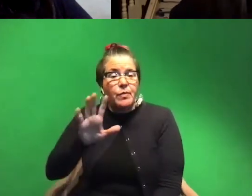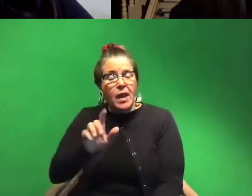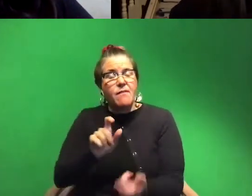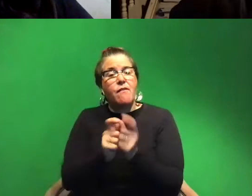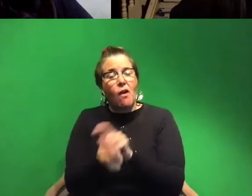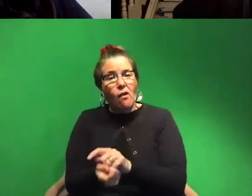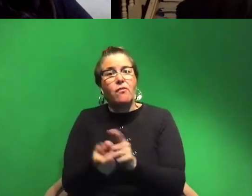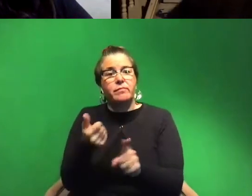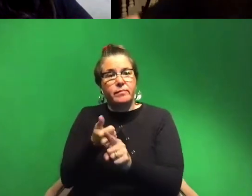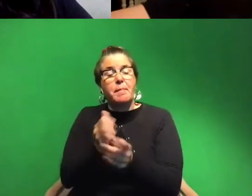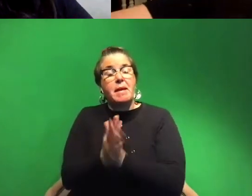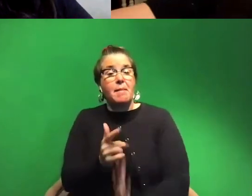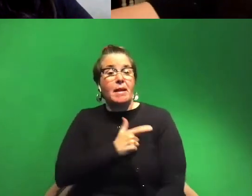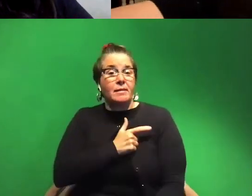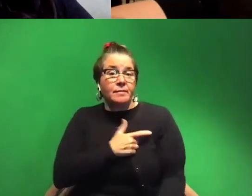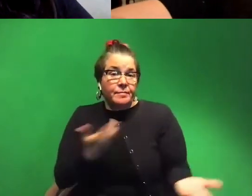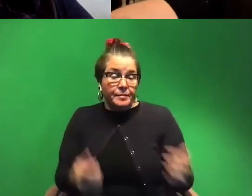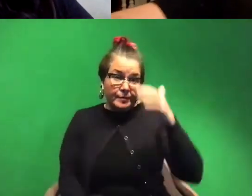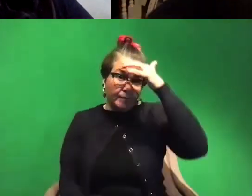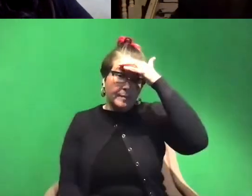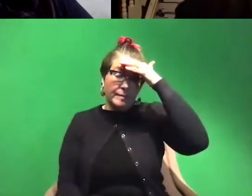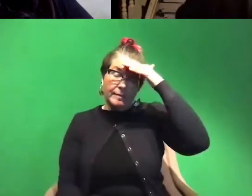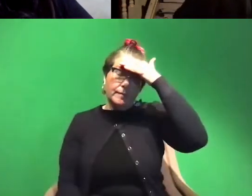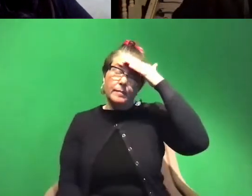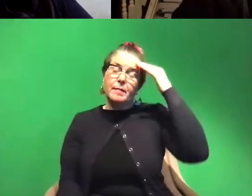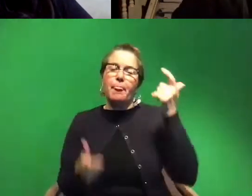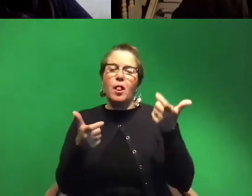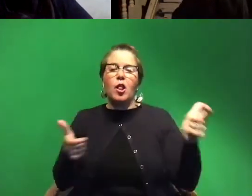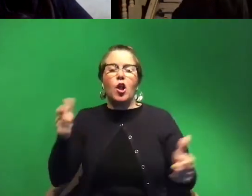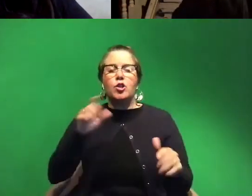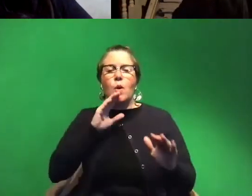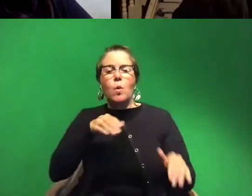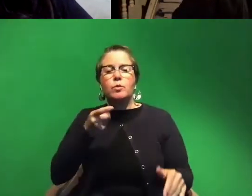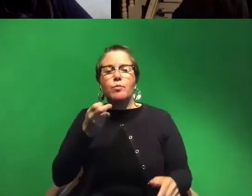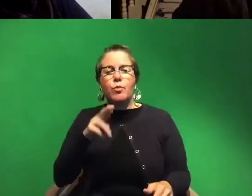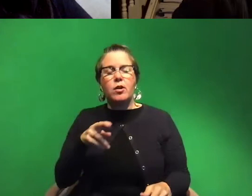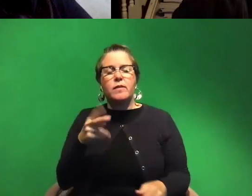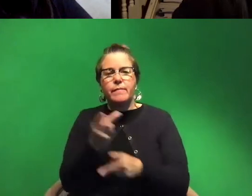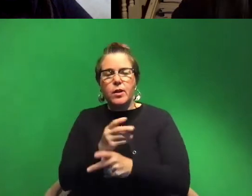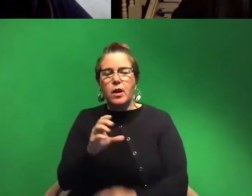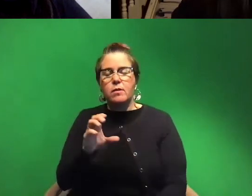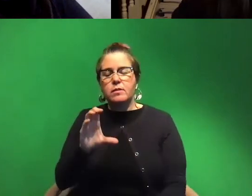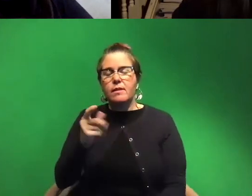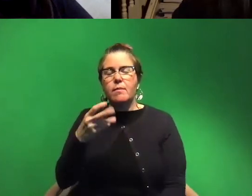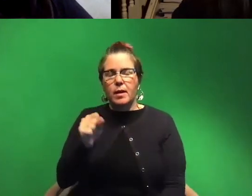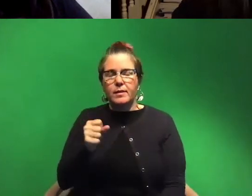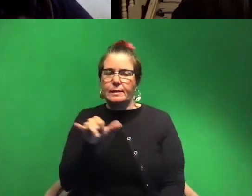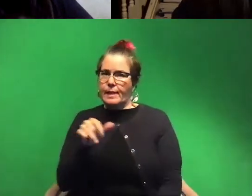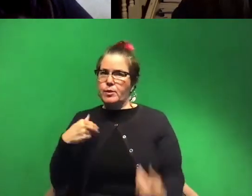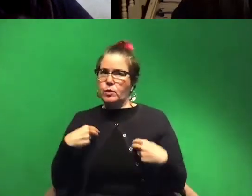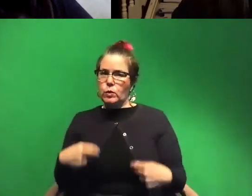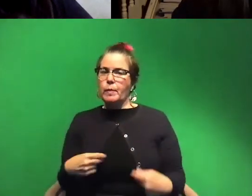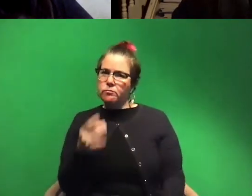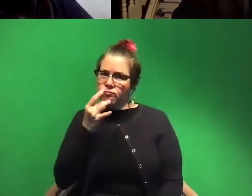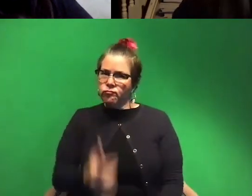lazy. Also, a lot of larger ocean predators have figured out that cephalopods, much like humans have figured out, are some of the tastiest